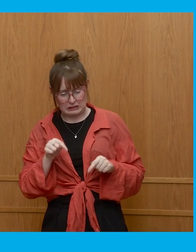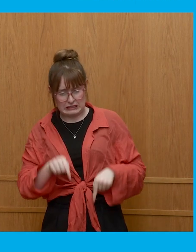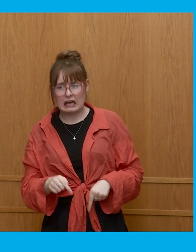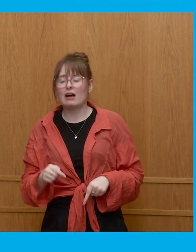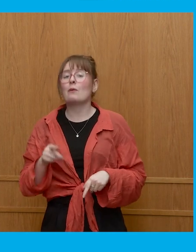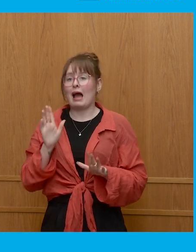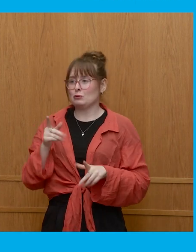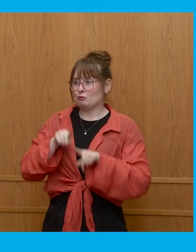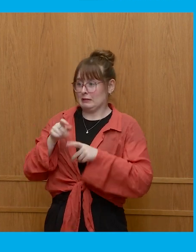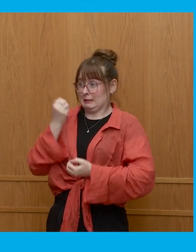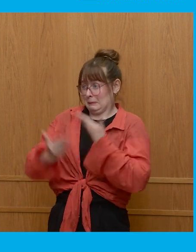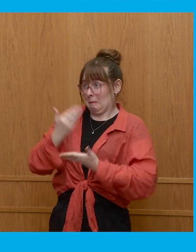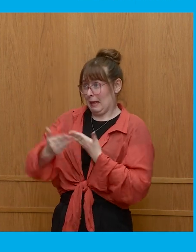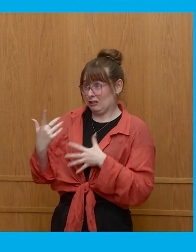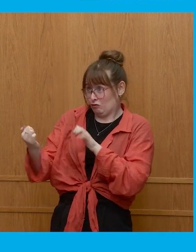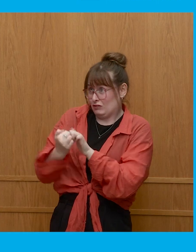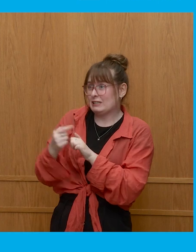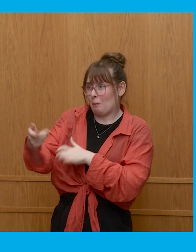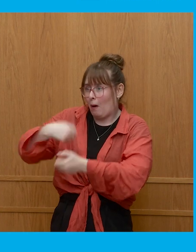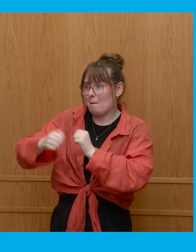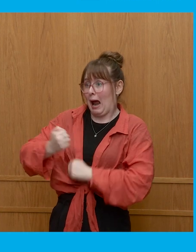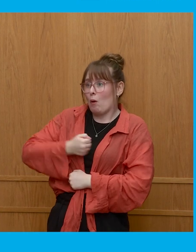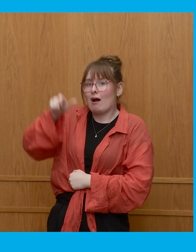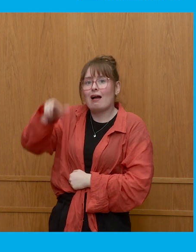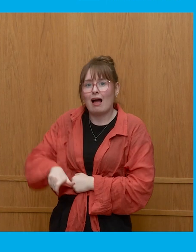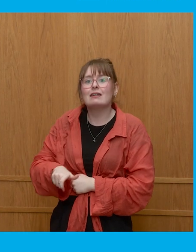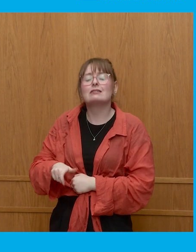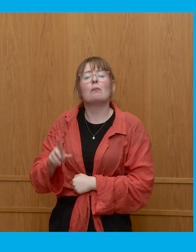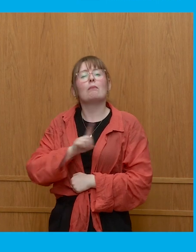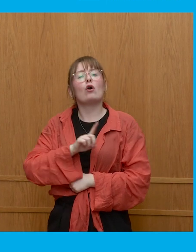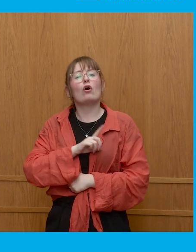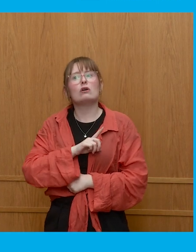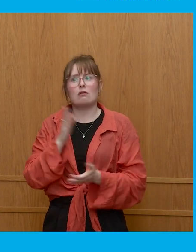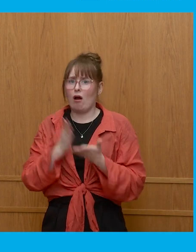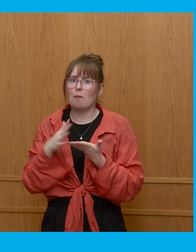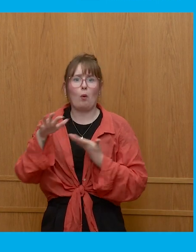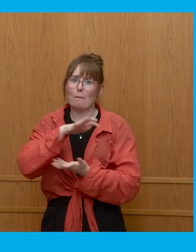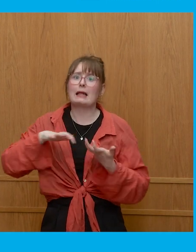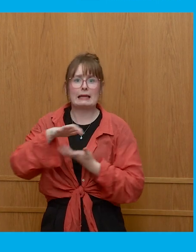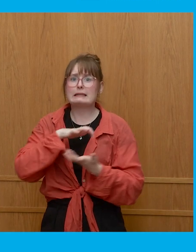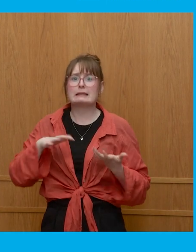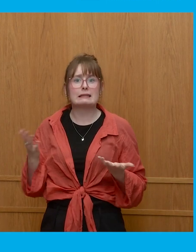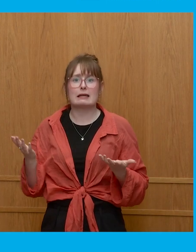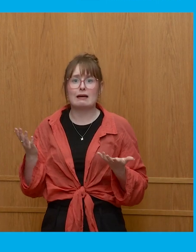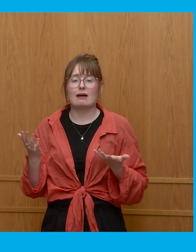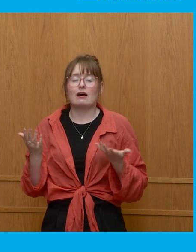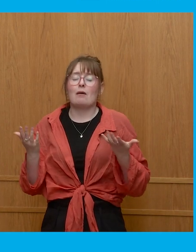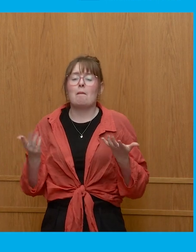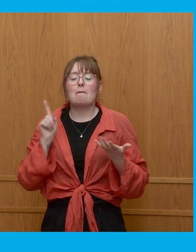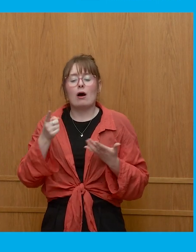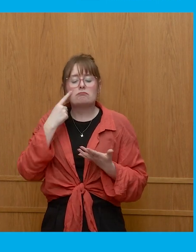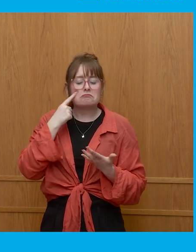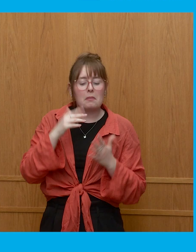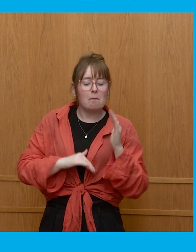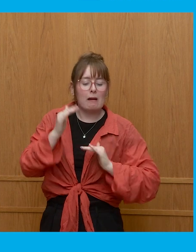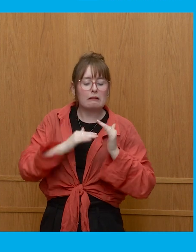make them become our client. And it was complicated. Indeed. But looking at the building,